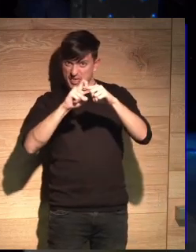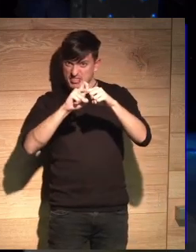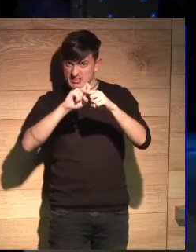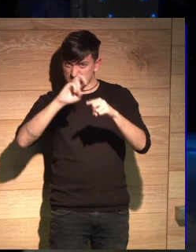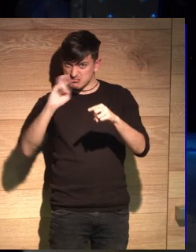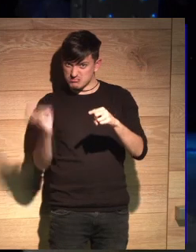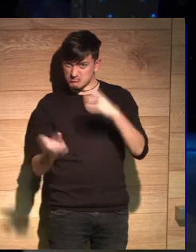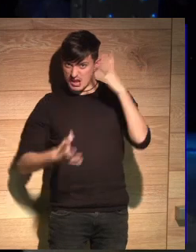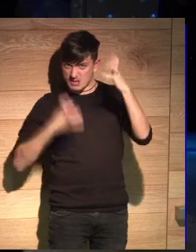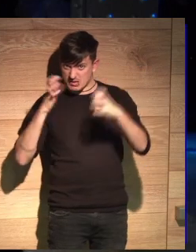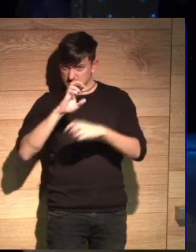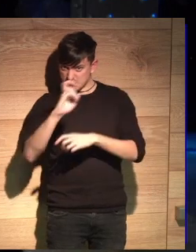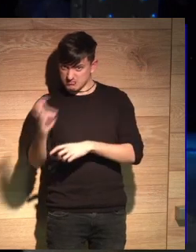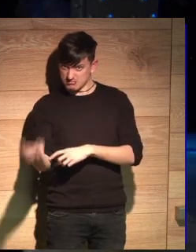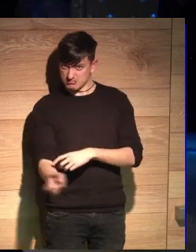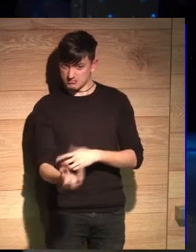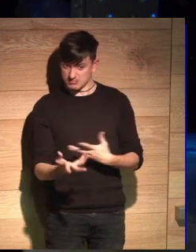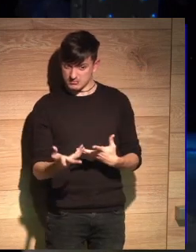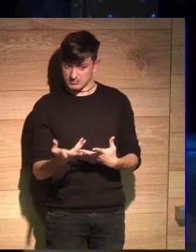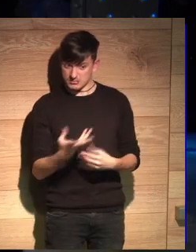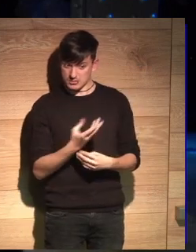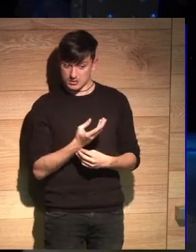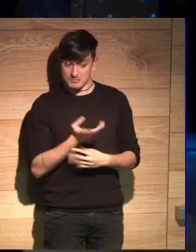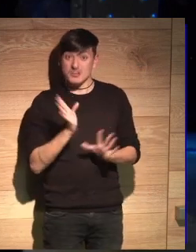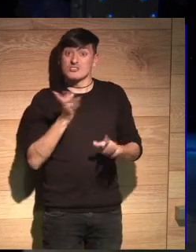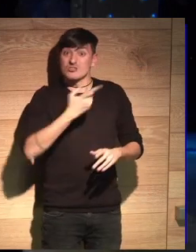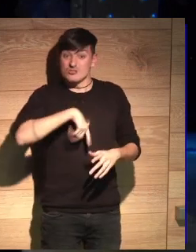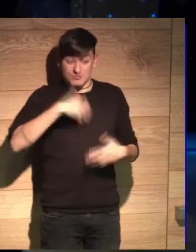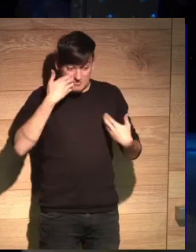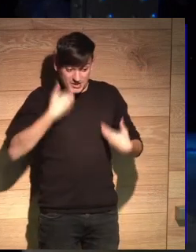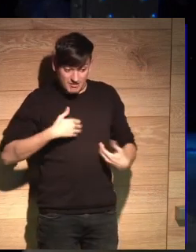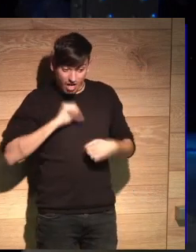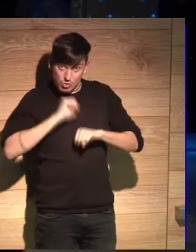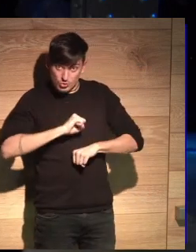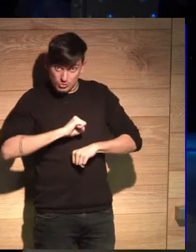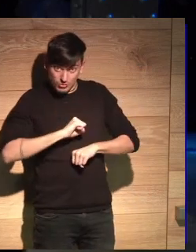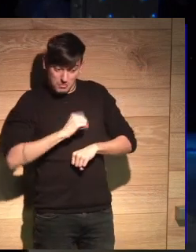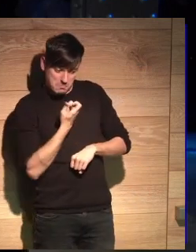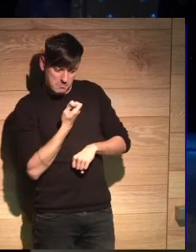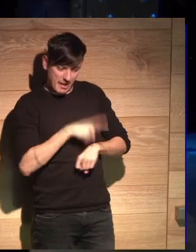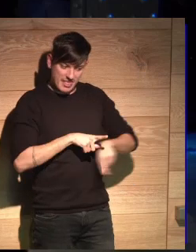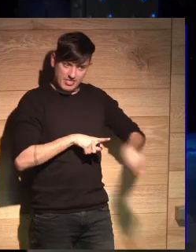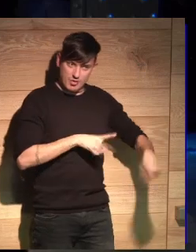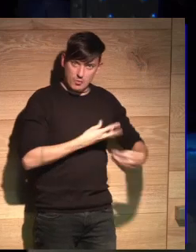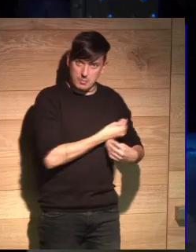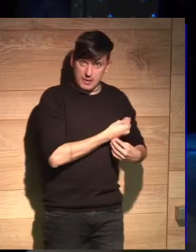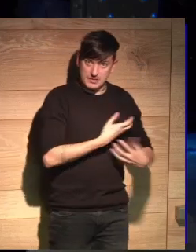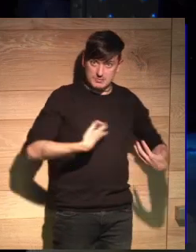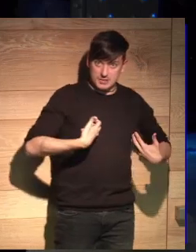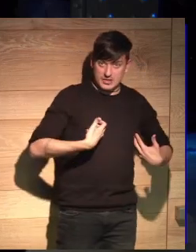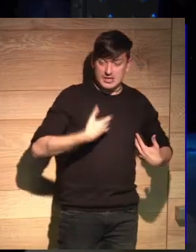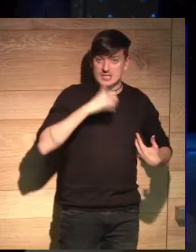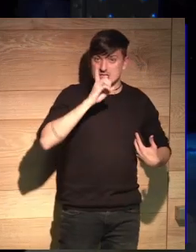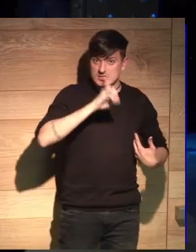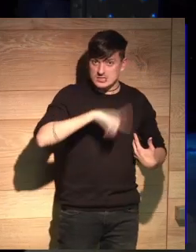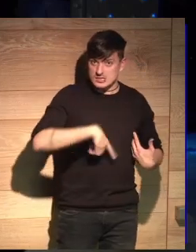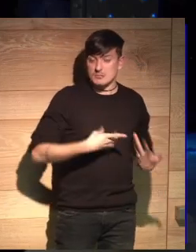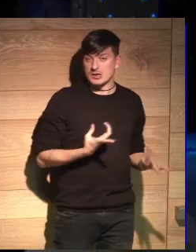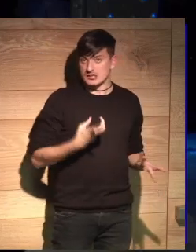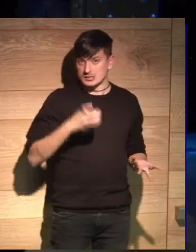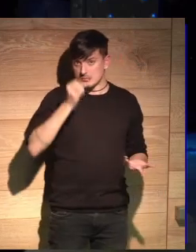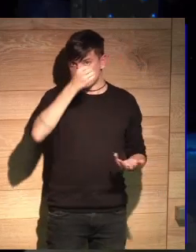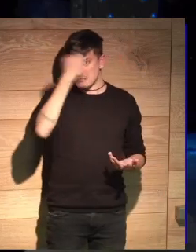from any species, not with the grown-ups, but with the babies, and we are similar to the baby chimpanzee and probably to the